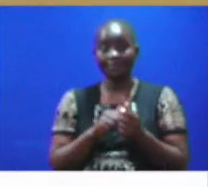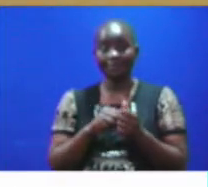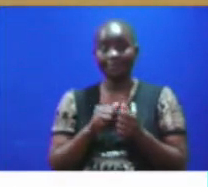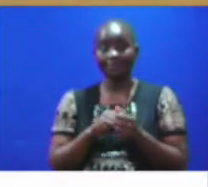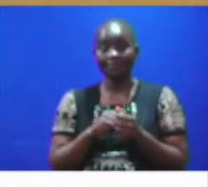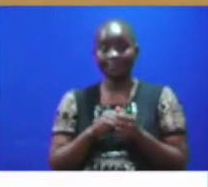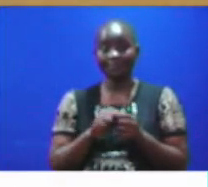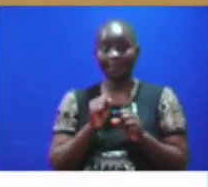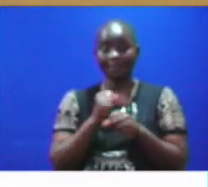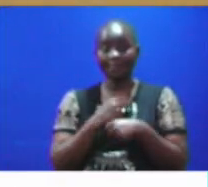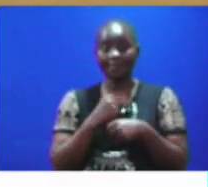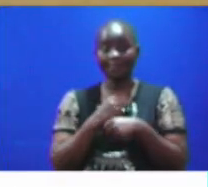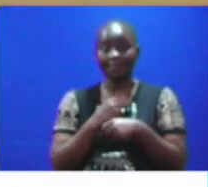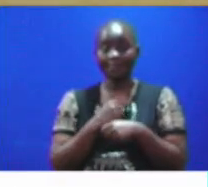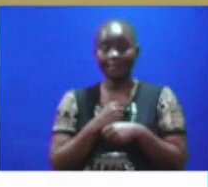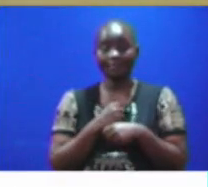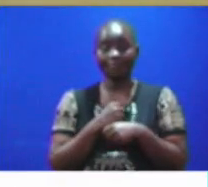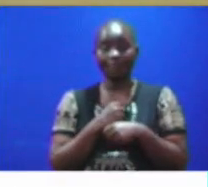made.